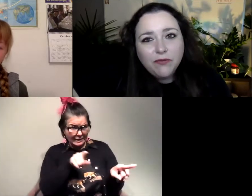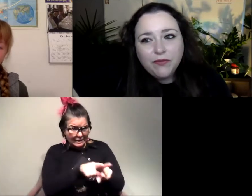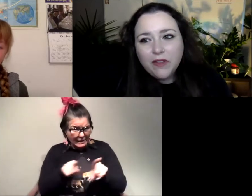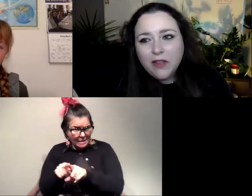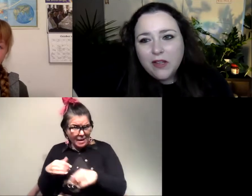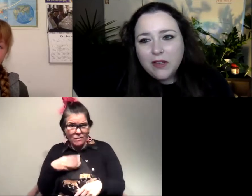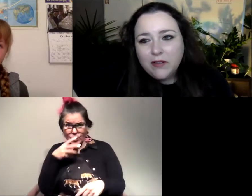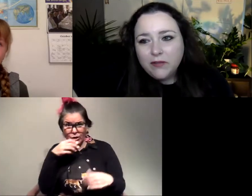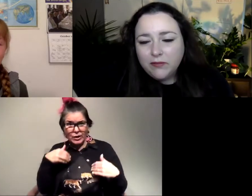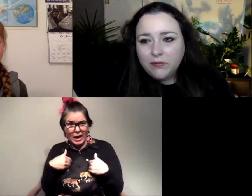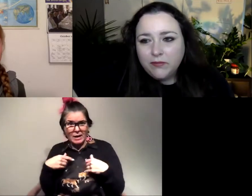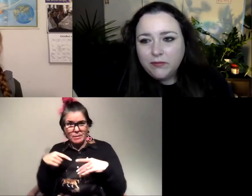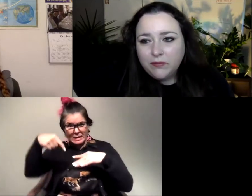too?